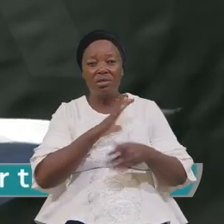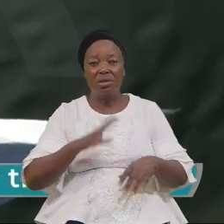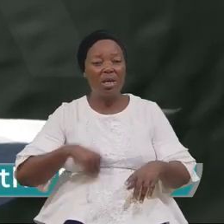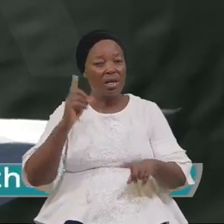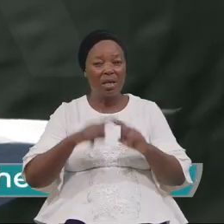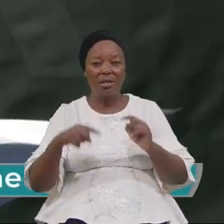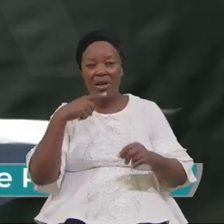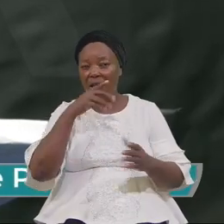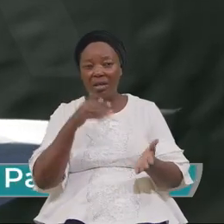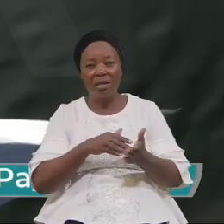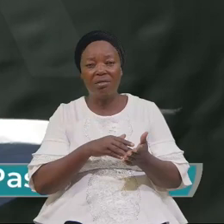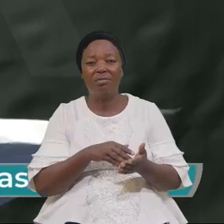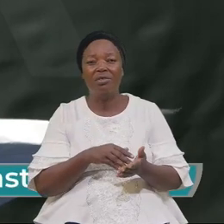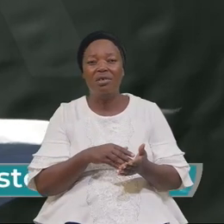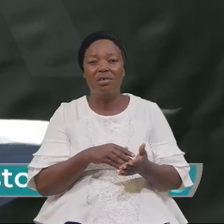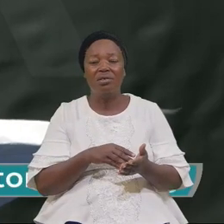counselors.